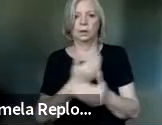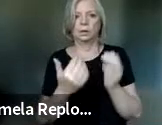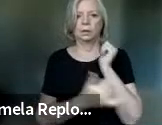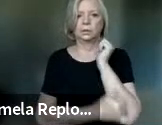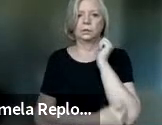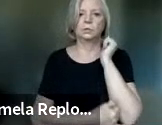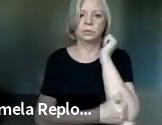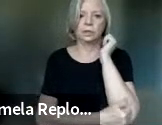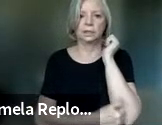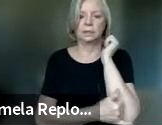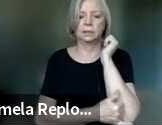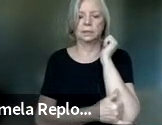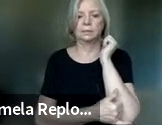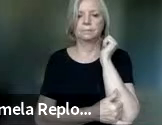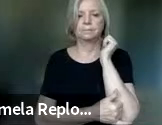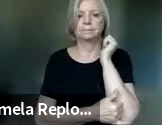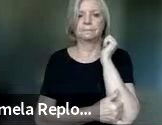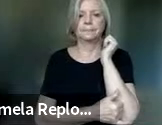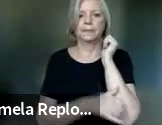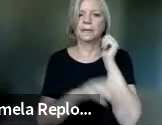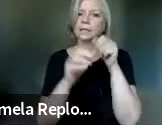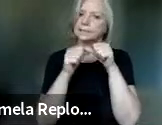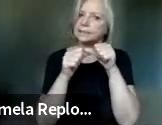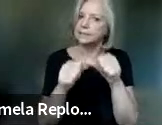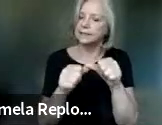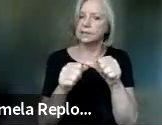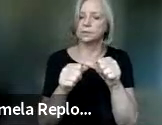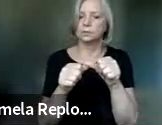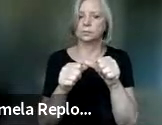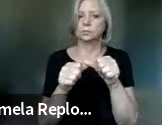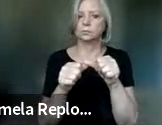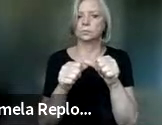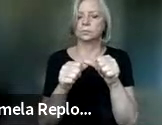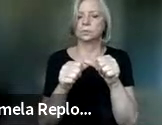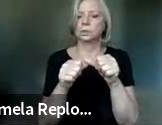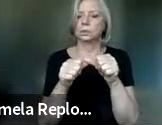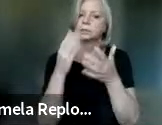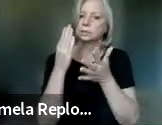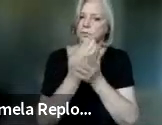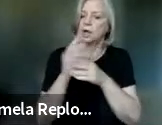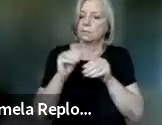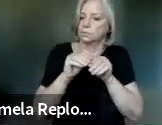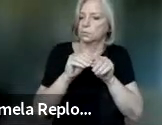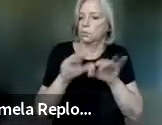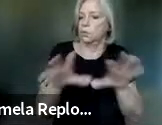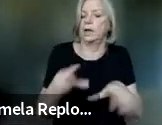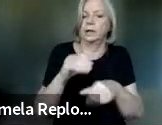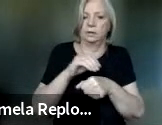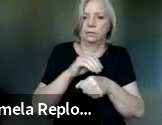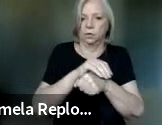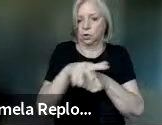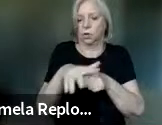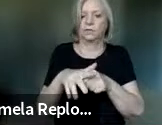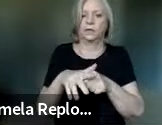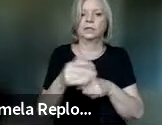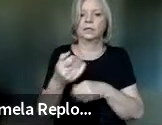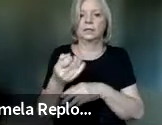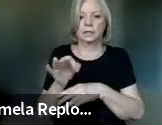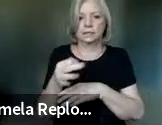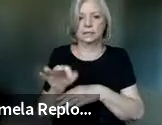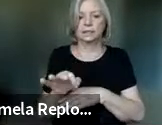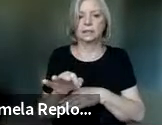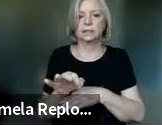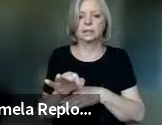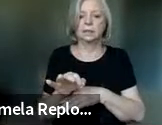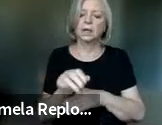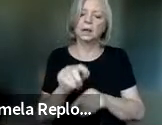help continue to limit the spread of COVID. One really important thing is really reminding and